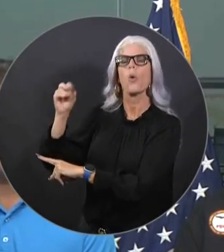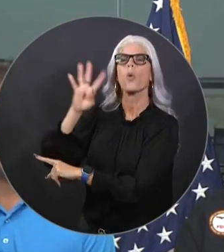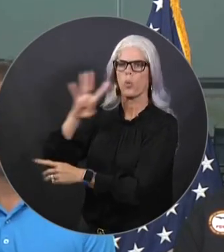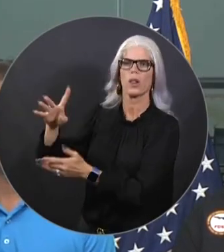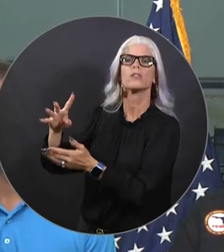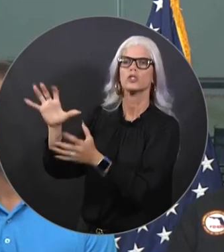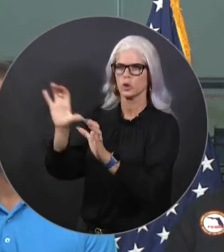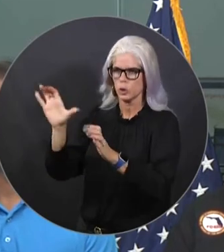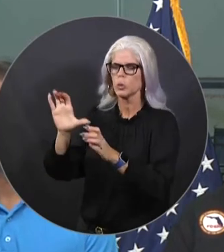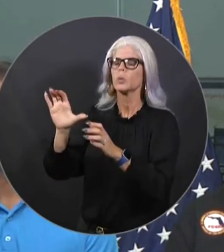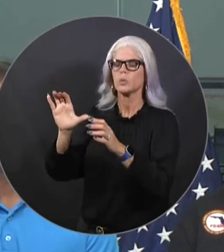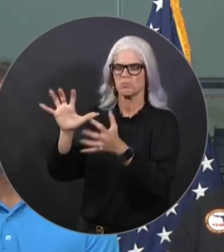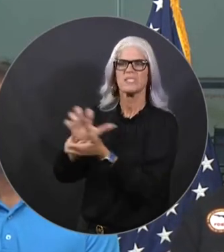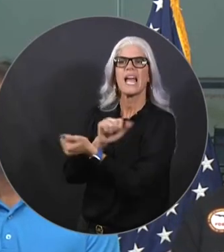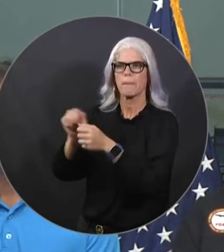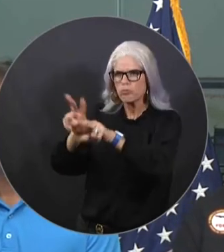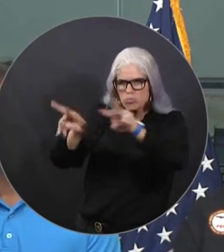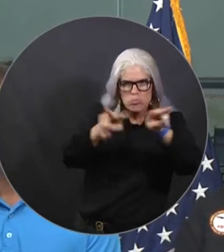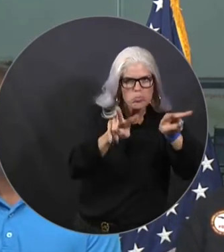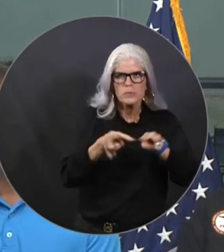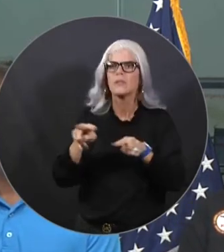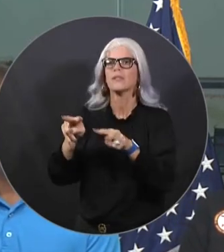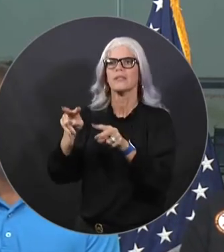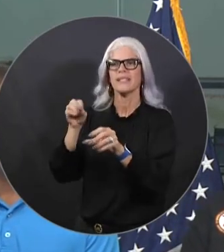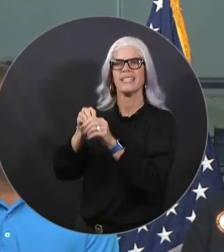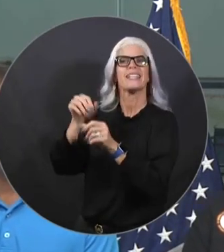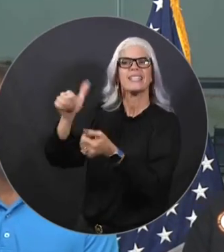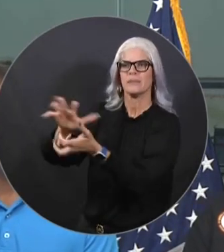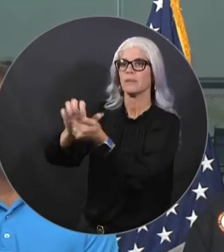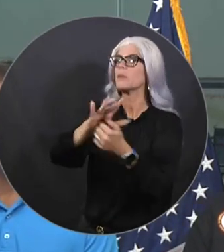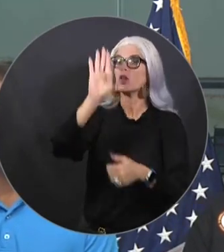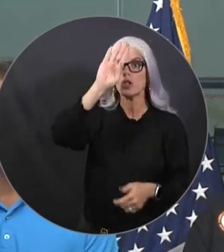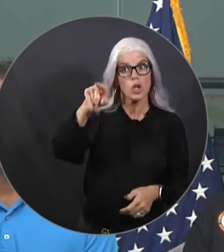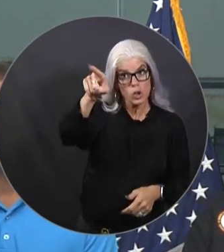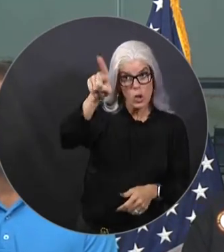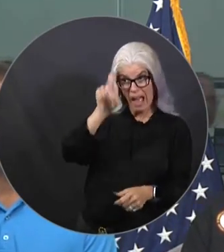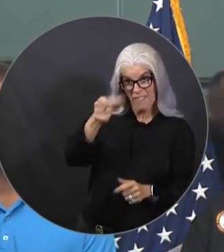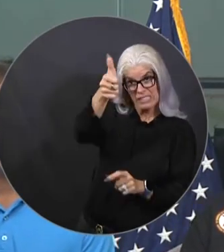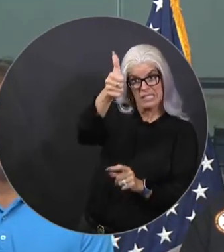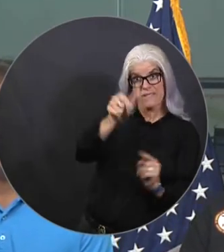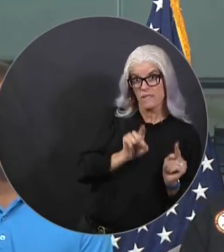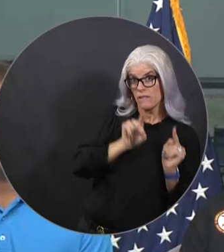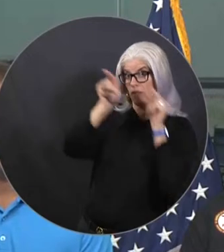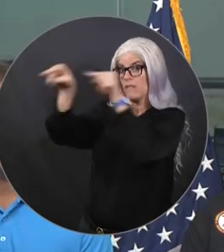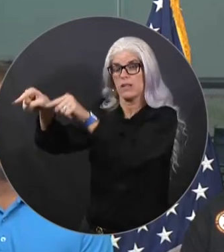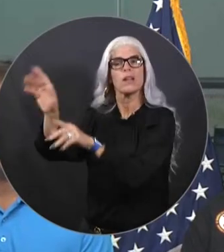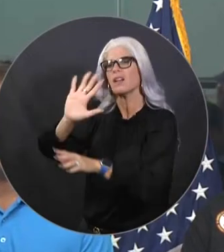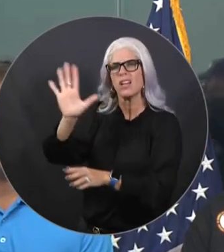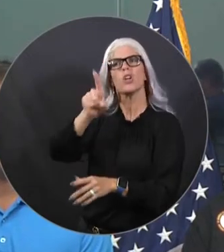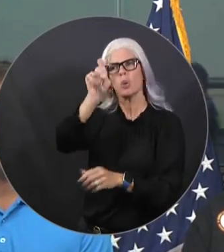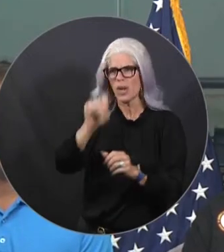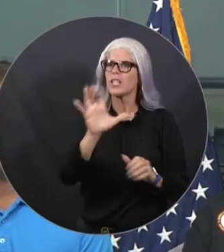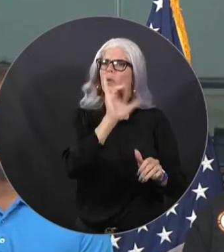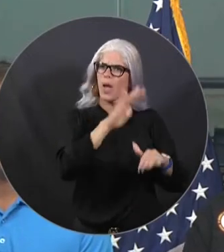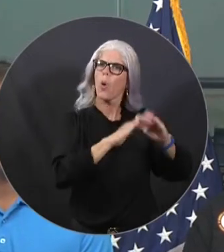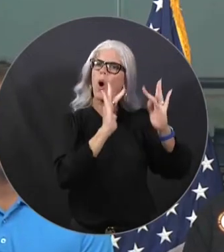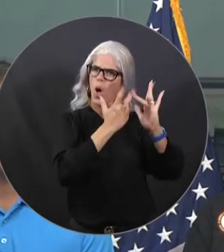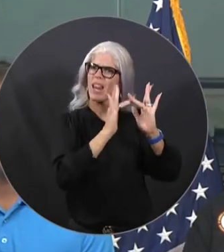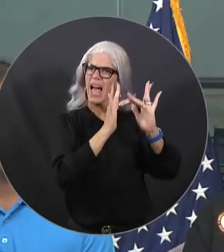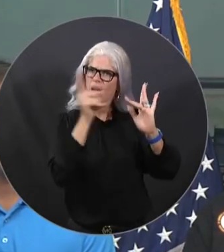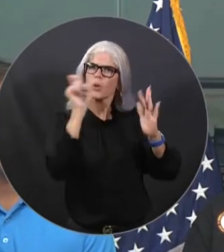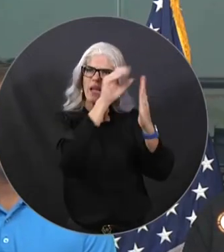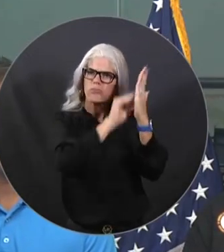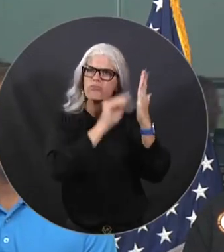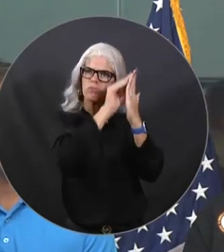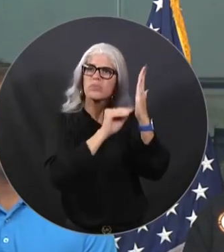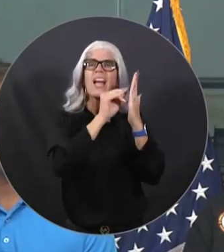recovery sites. So if you go in, now you don't need to go in to get FEMA assistance, you can do it online, but if you have questions, you go in, you can have people